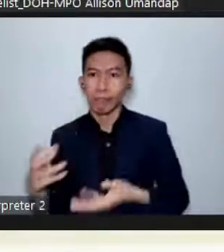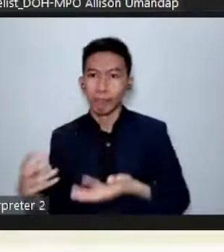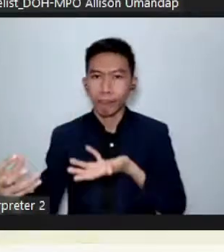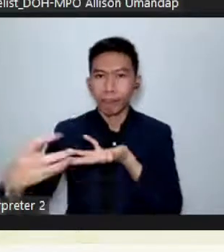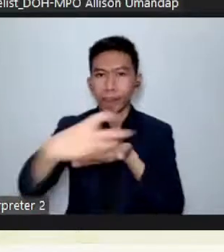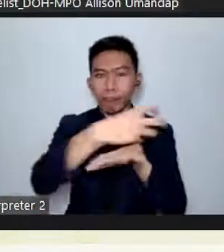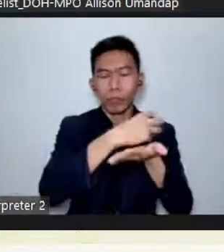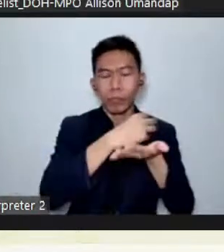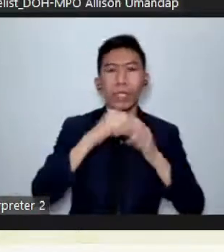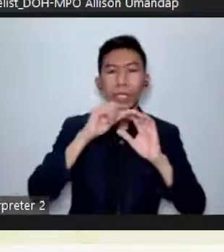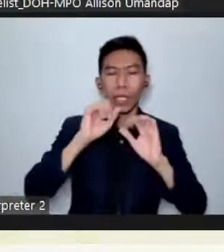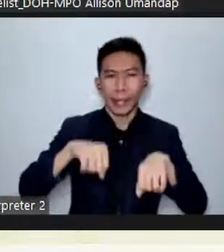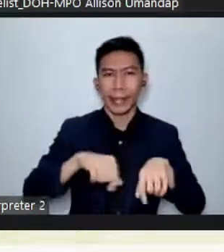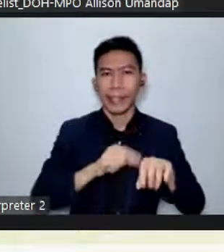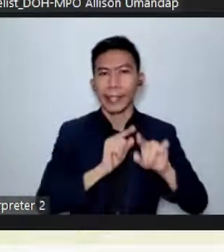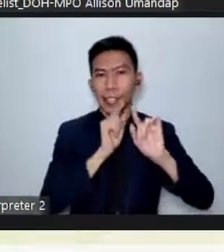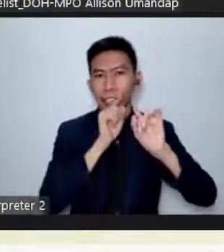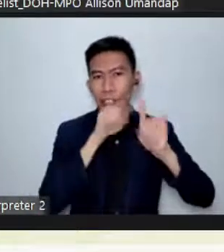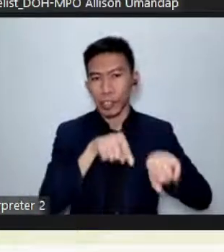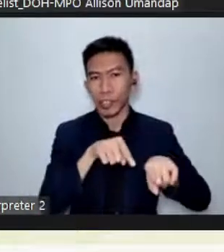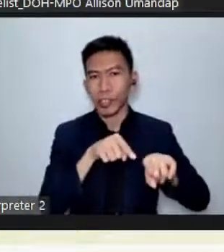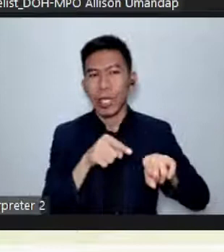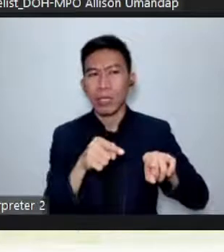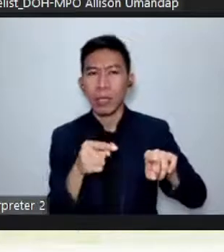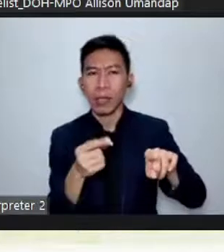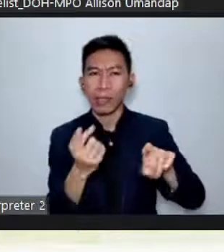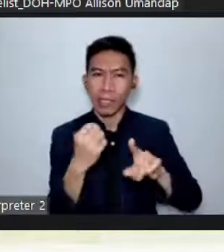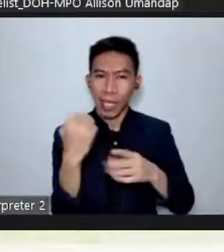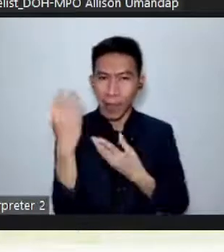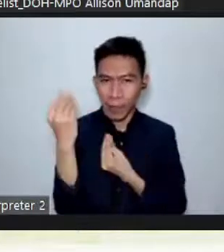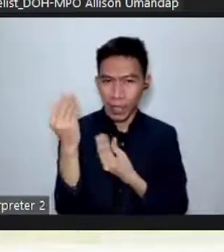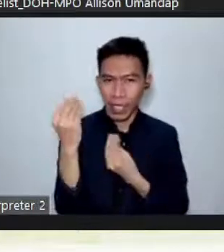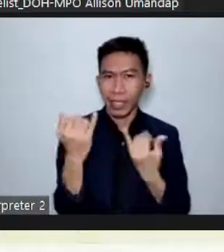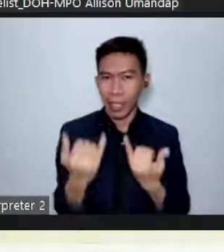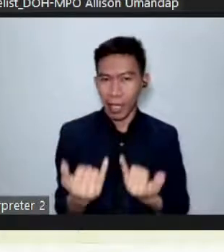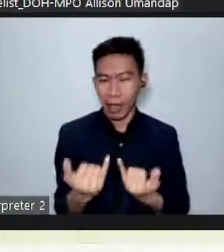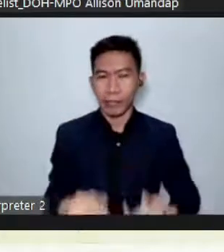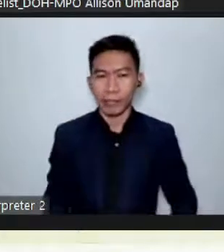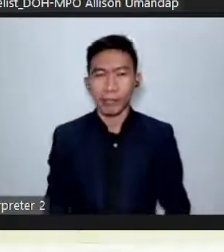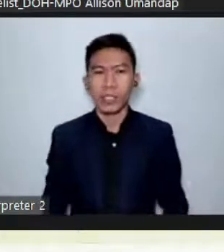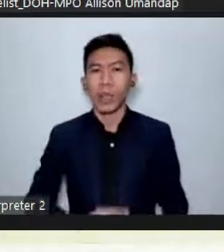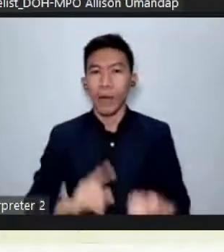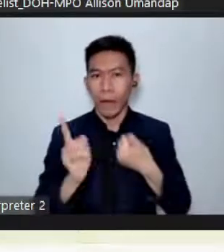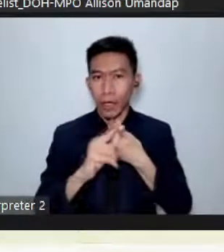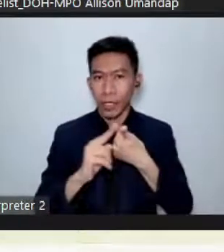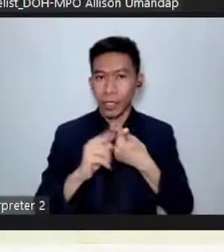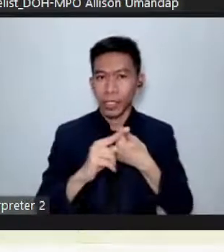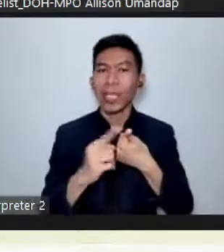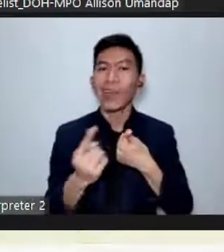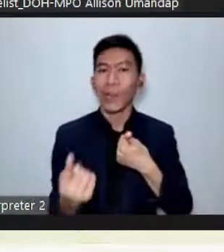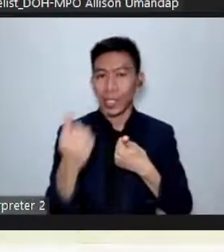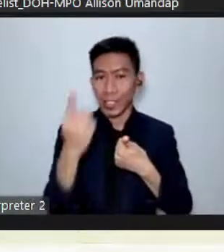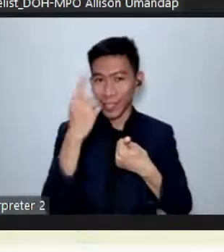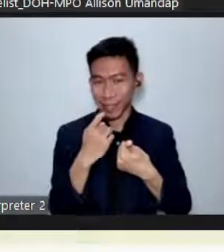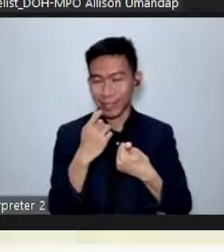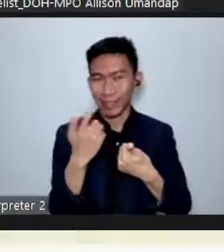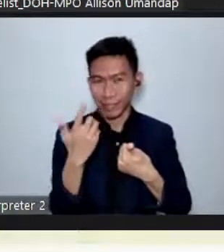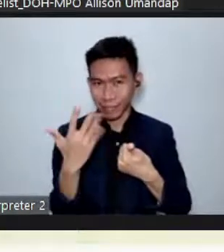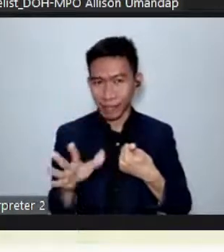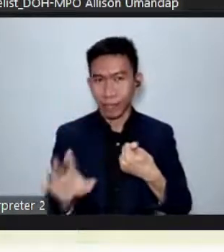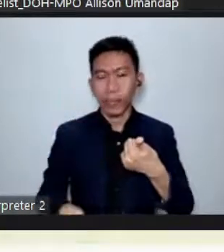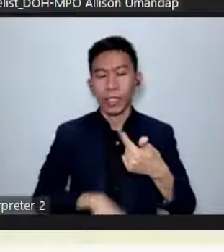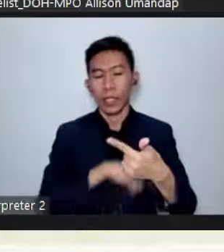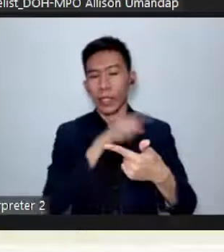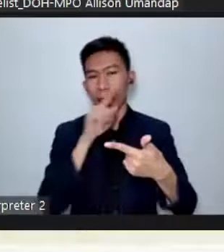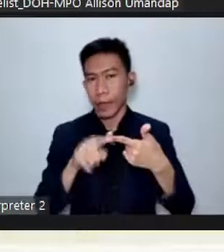how are we doing? So that's the first question you wanted us to answer. I go to